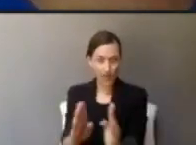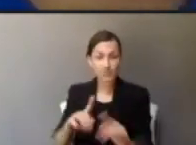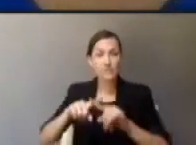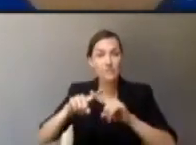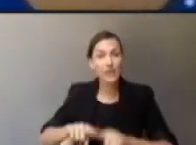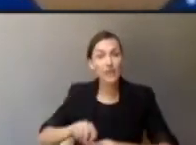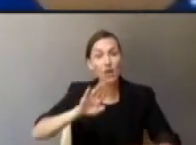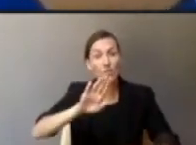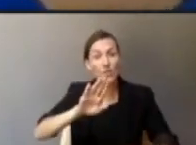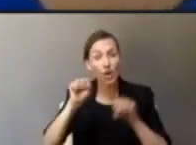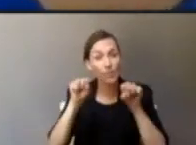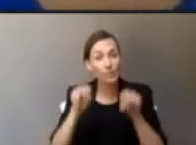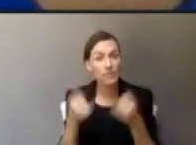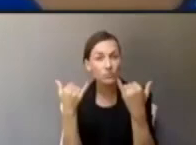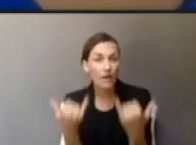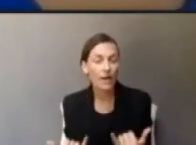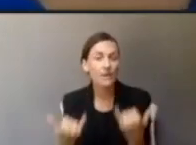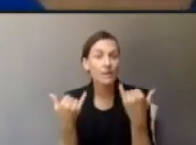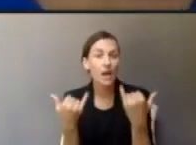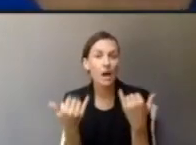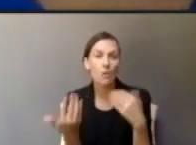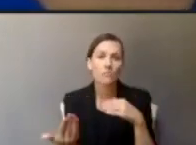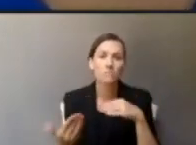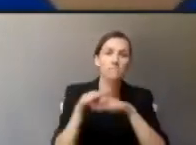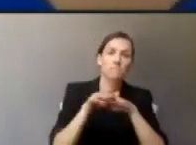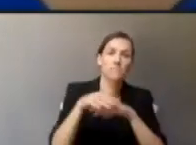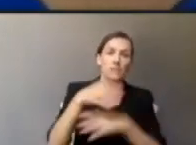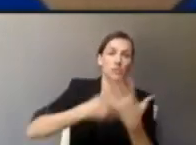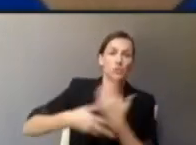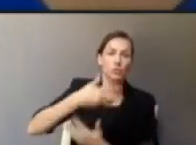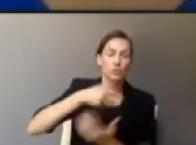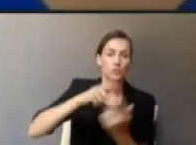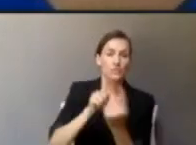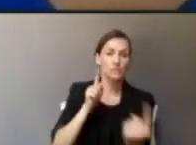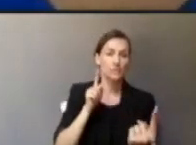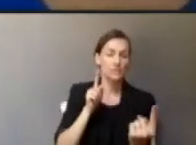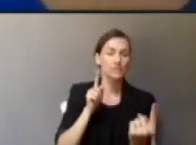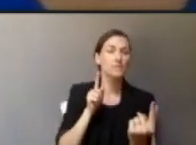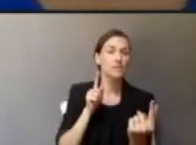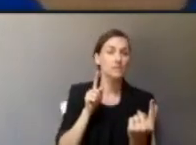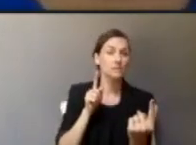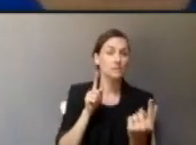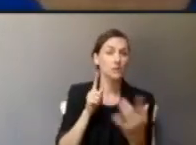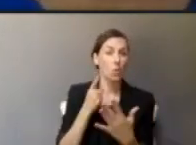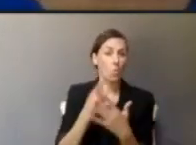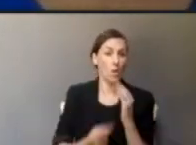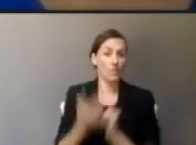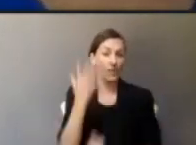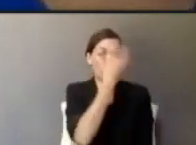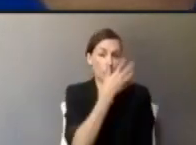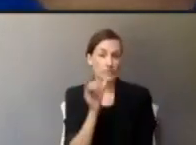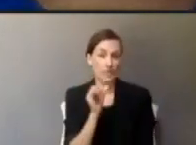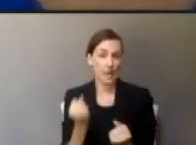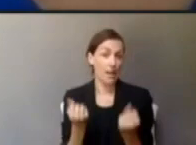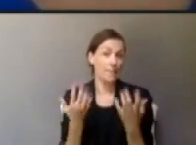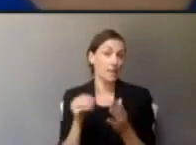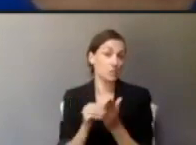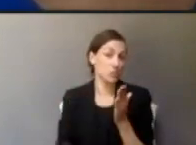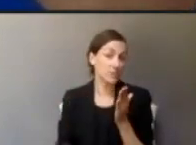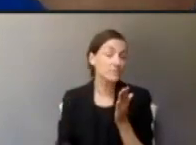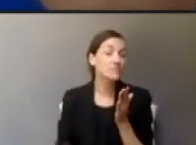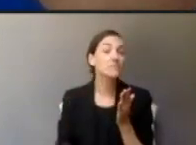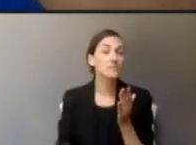are now. And when you overlay social distancing, what that capacity looks like then. So we may have